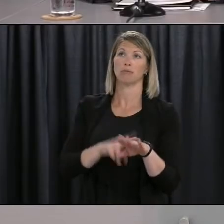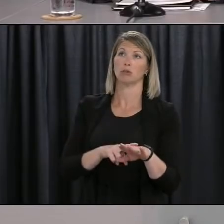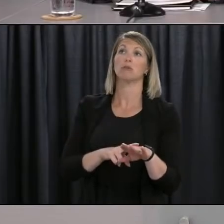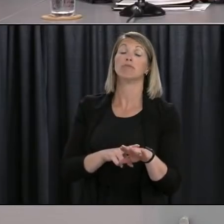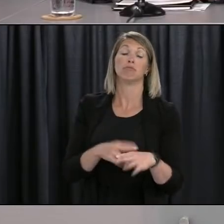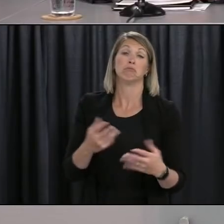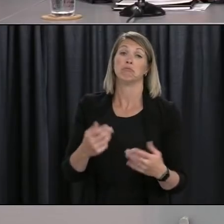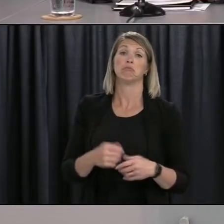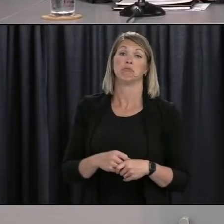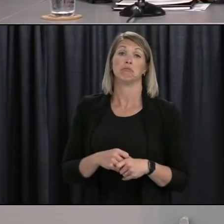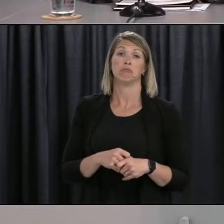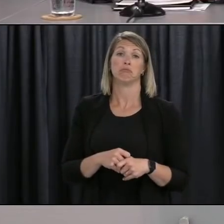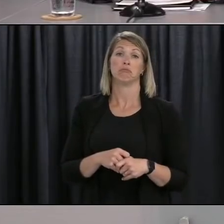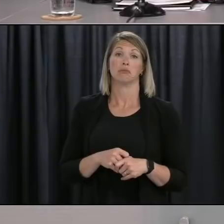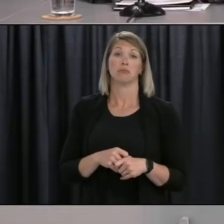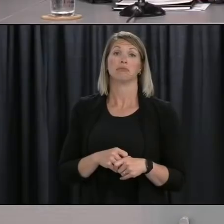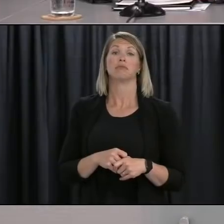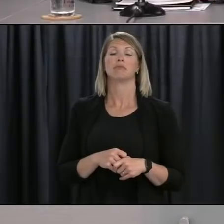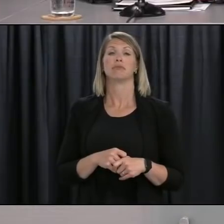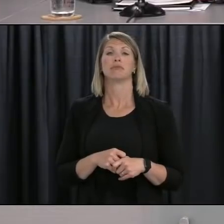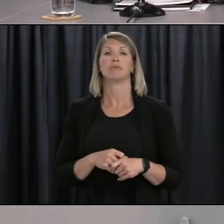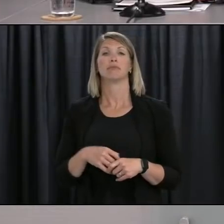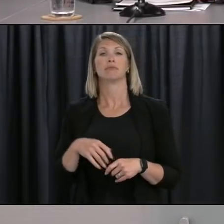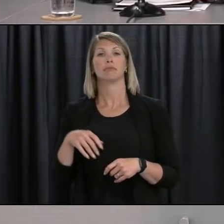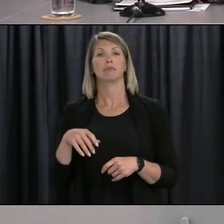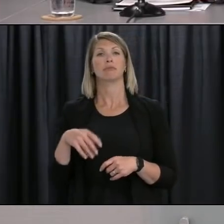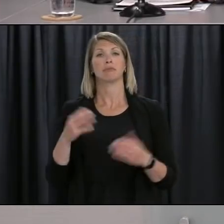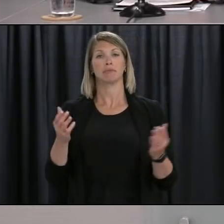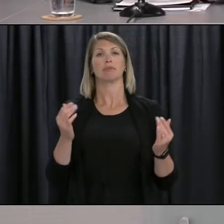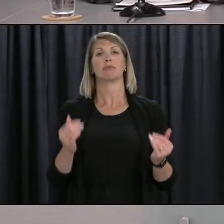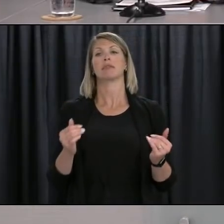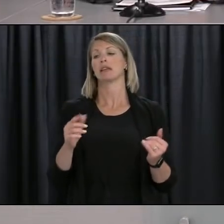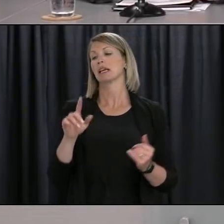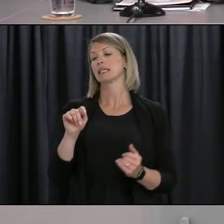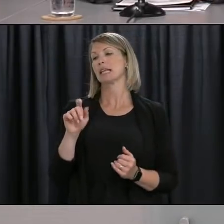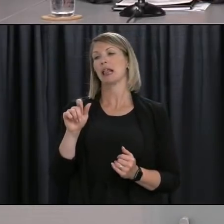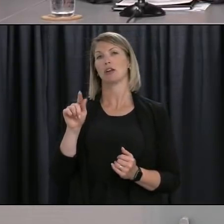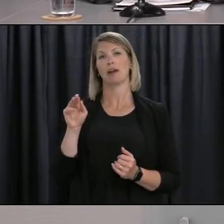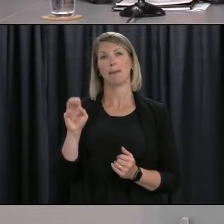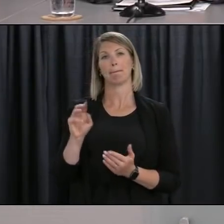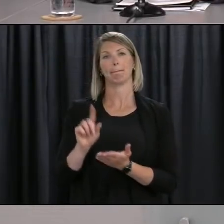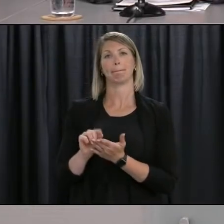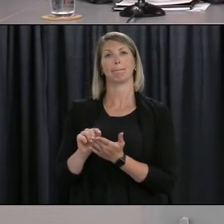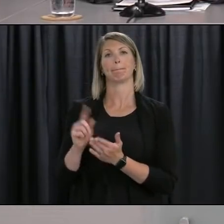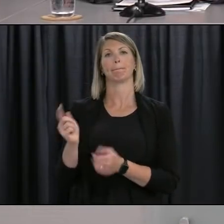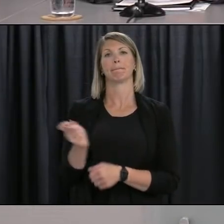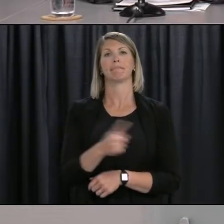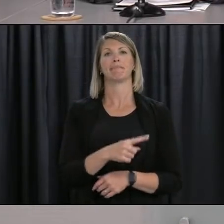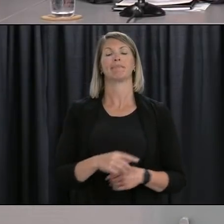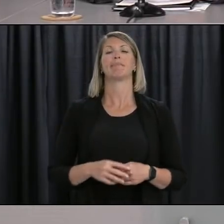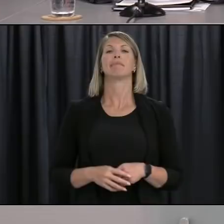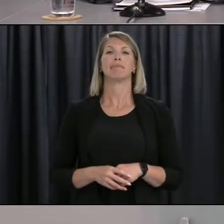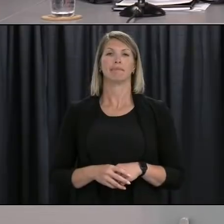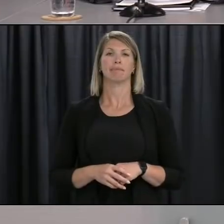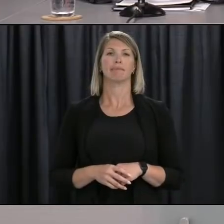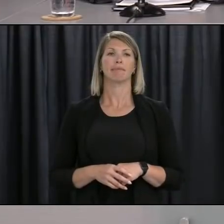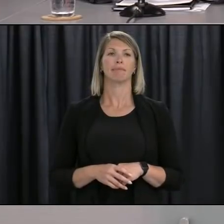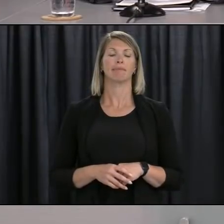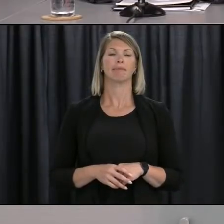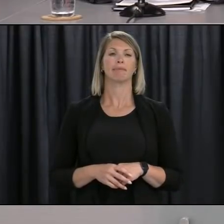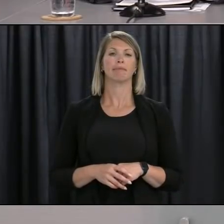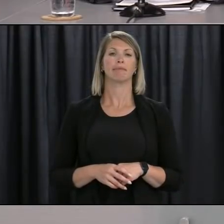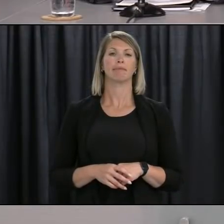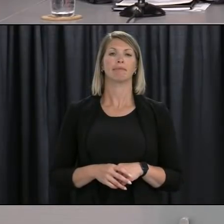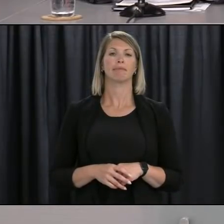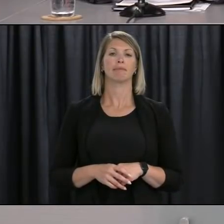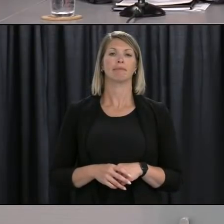Thank you. Our next questions are from David Marr of the Telegram. Please go ahead. Thank you very much. I'm wondering, is